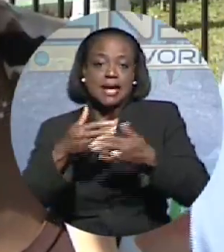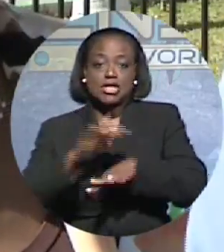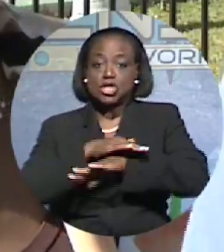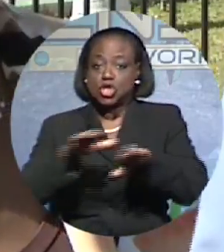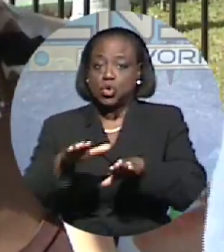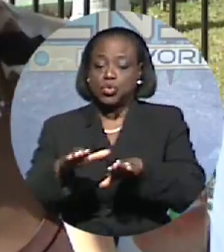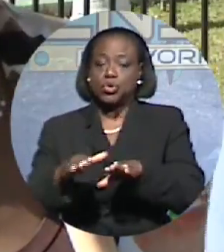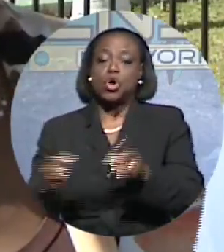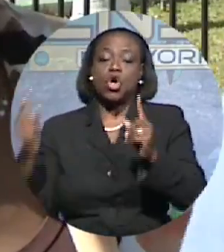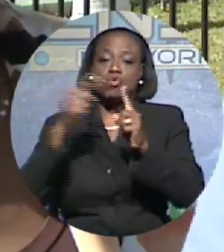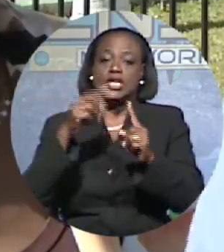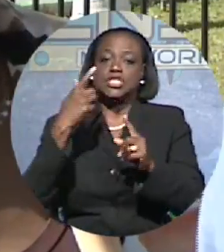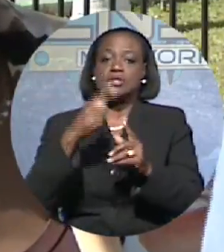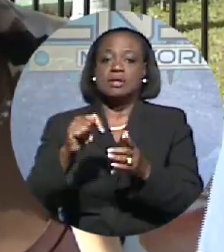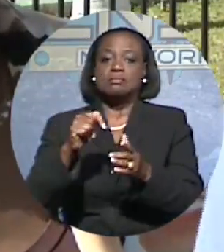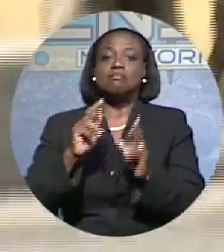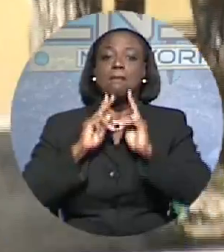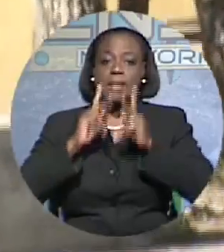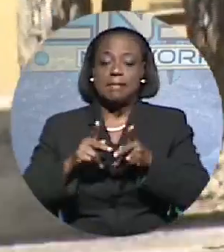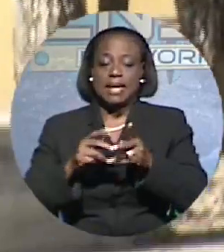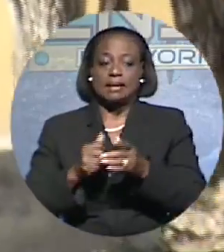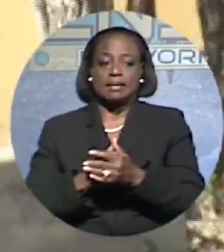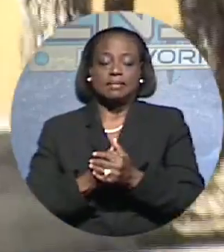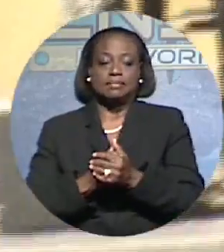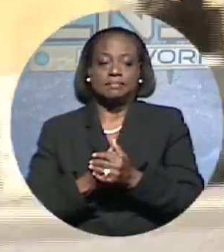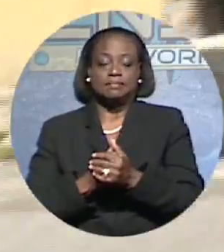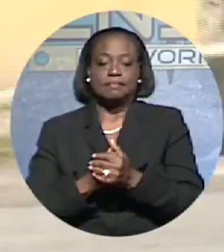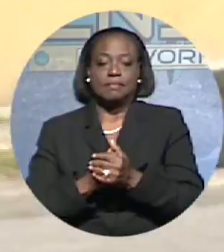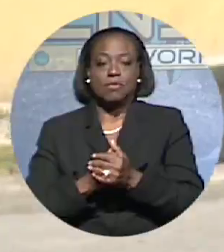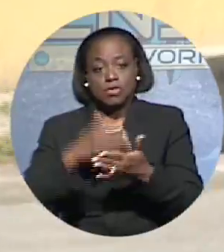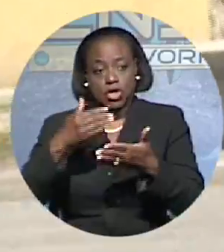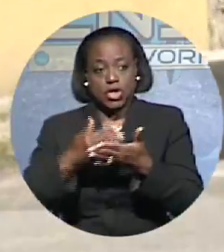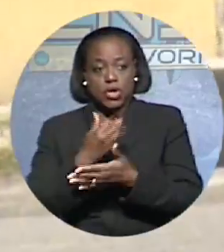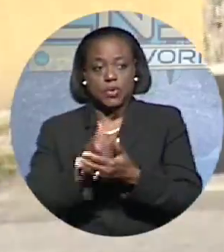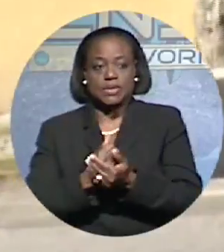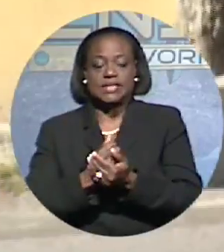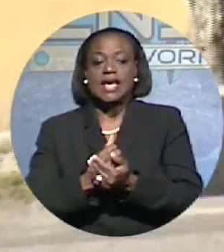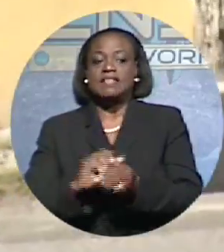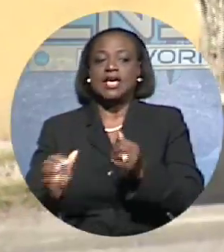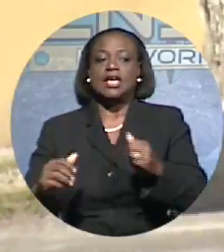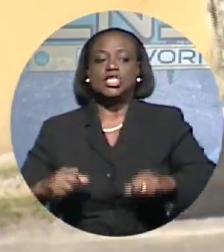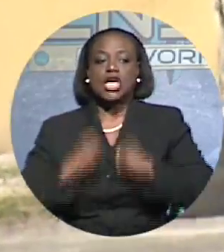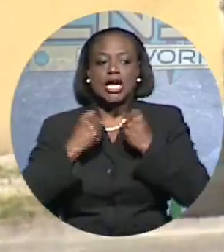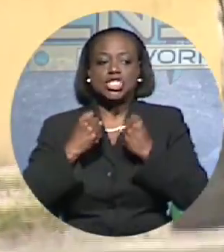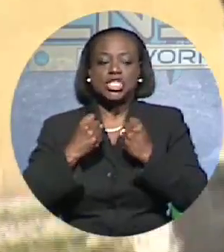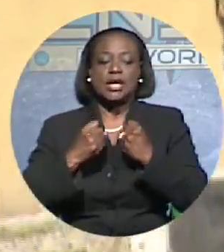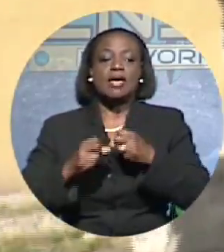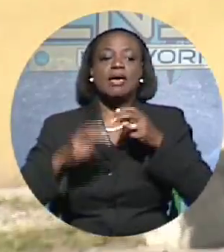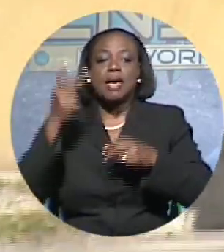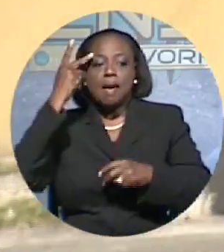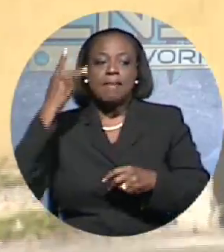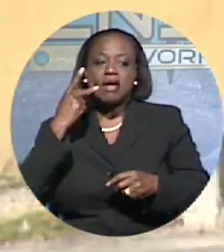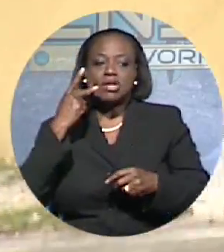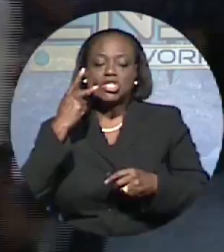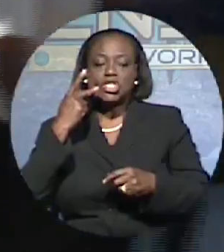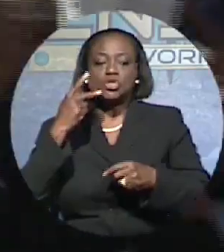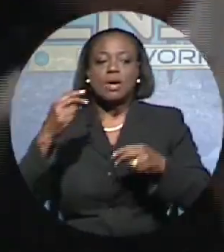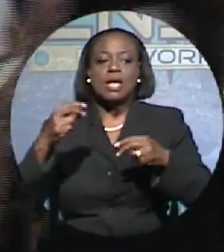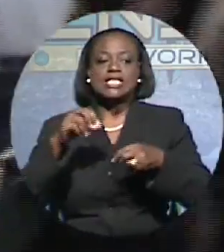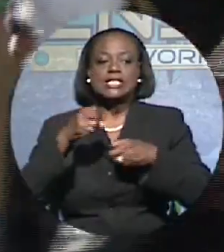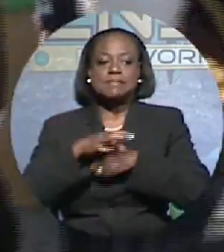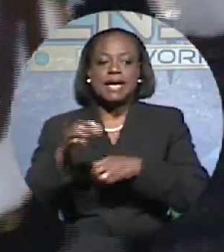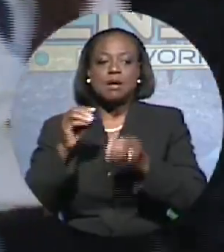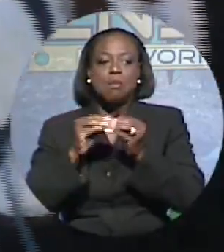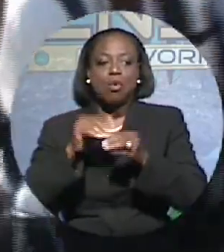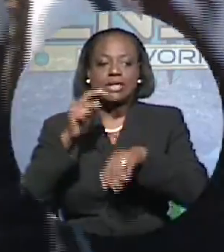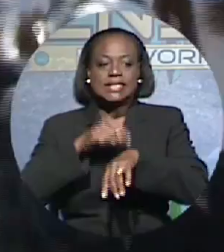not reach the press or the public. The teachers union president challenged parents to direct more time to their children because in many cases,